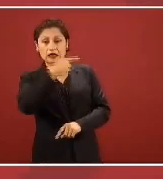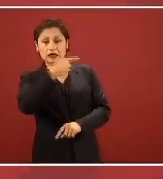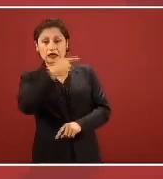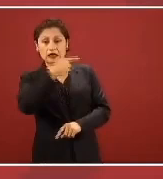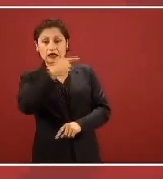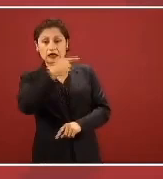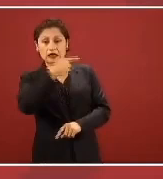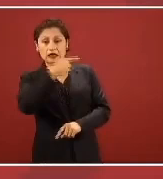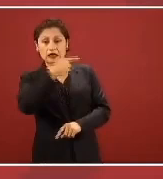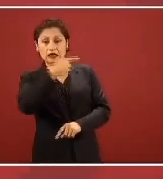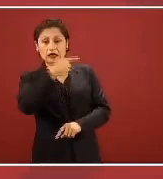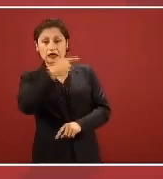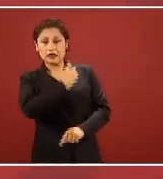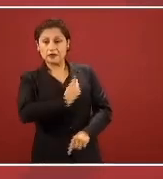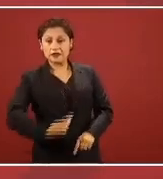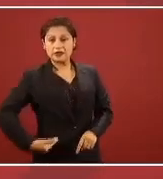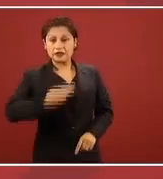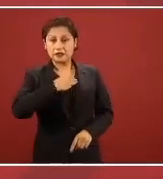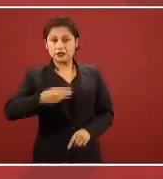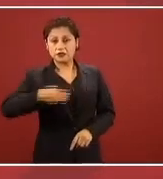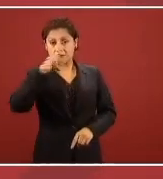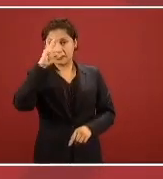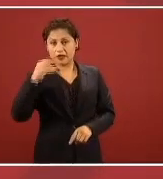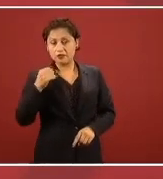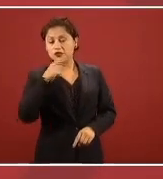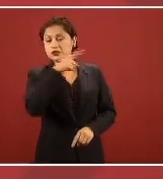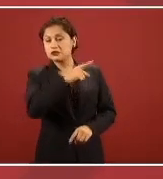of Hermosillo is doing. Pues yo creo